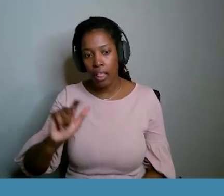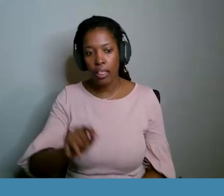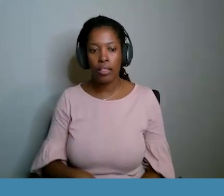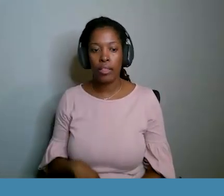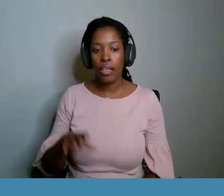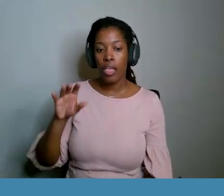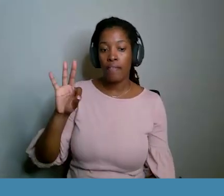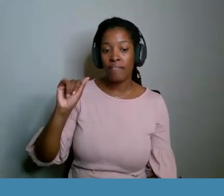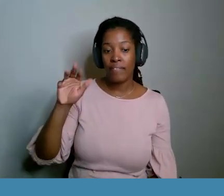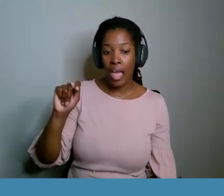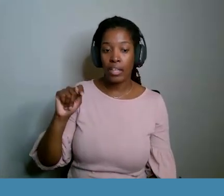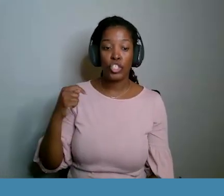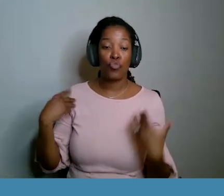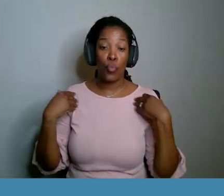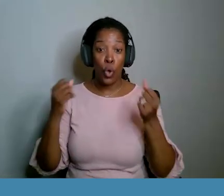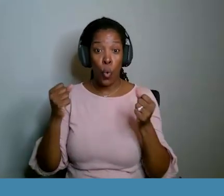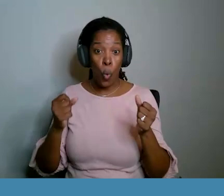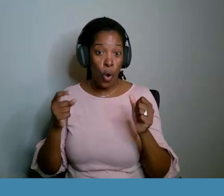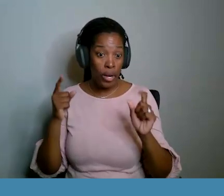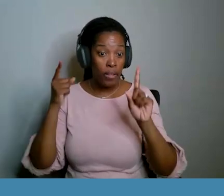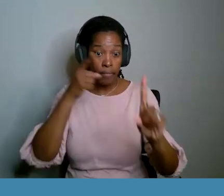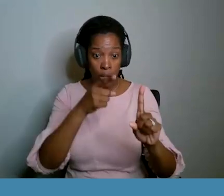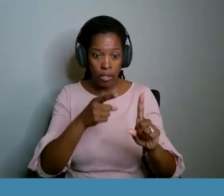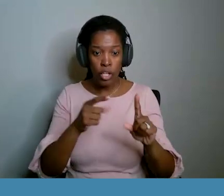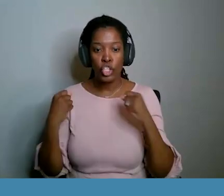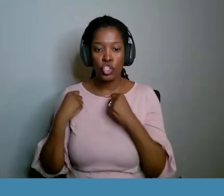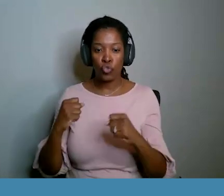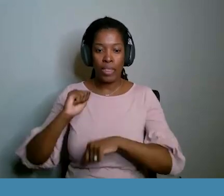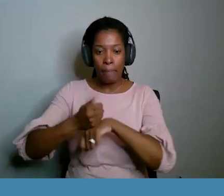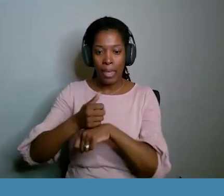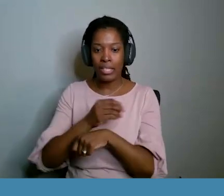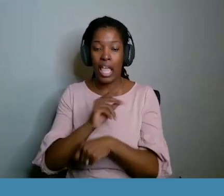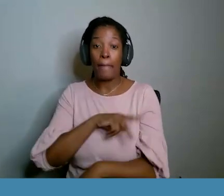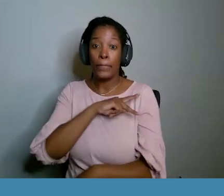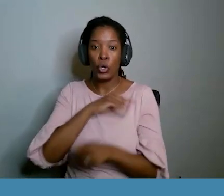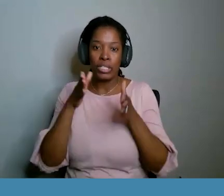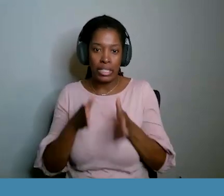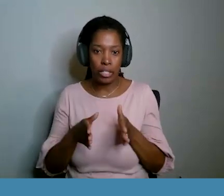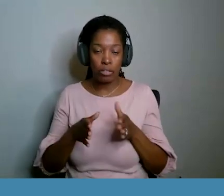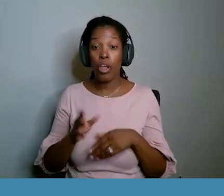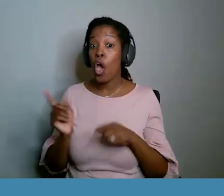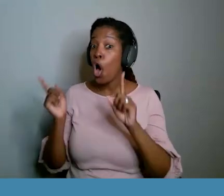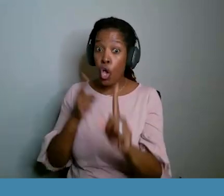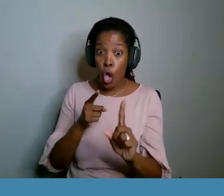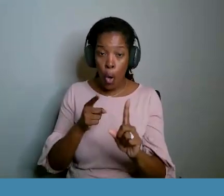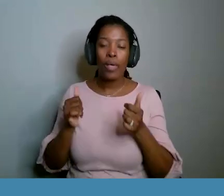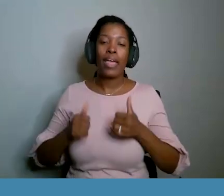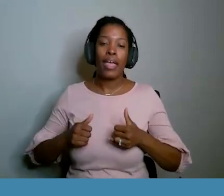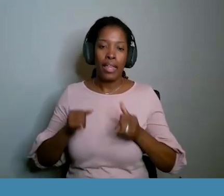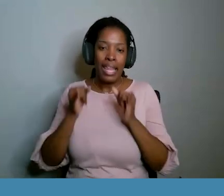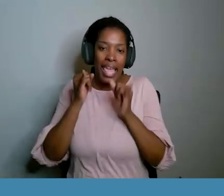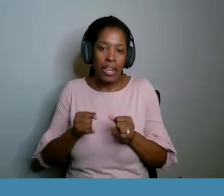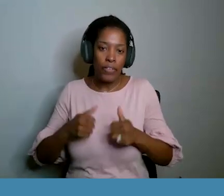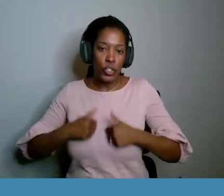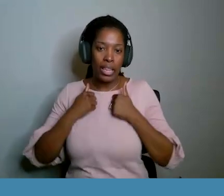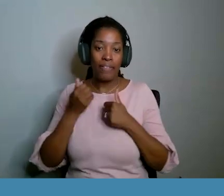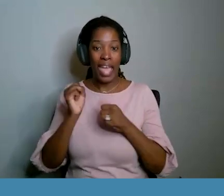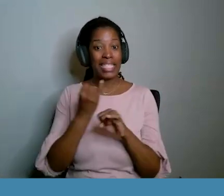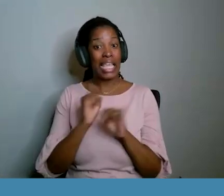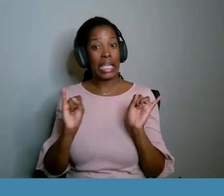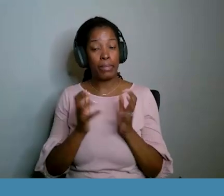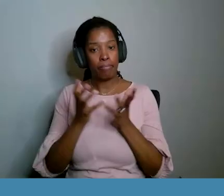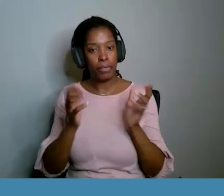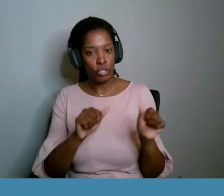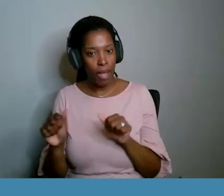and person-centered. So again, the goal is to make sure that the individual can live as independently as possible and prevent them